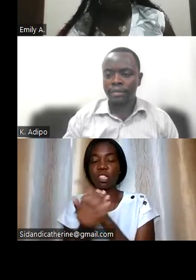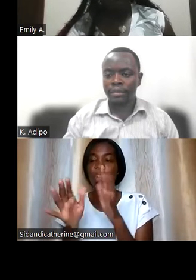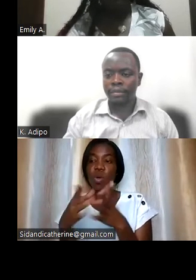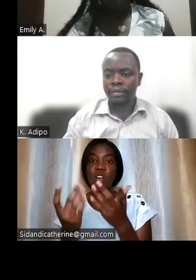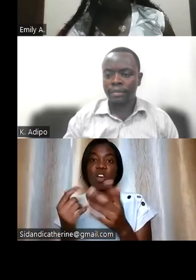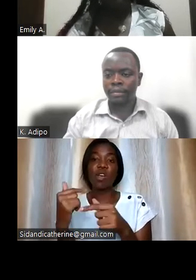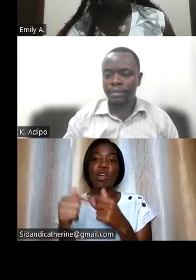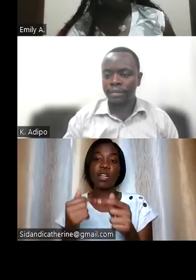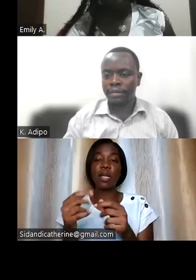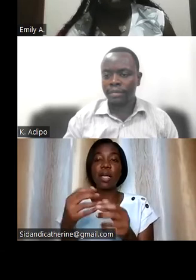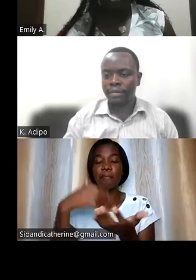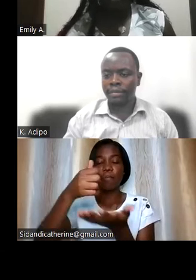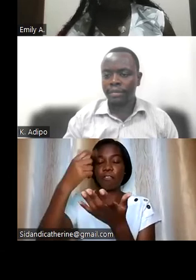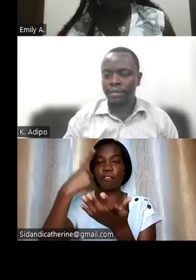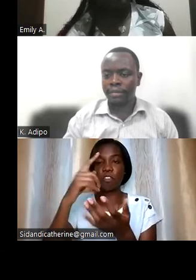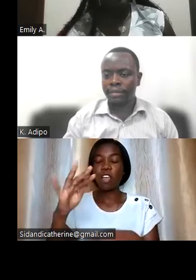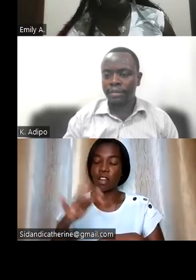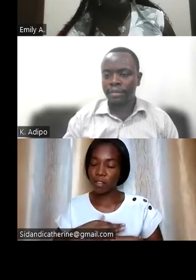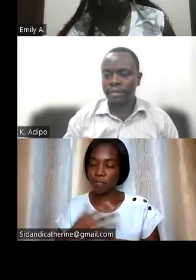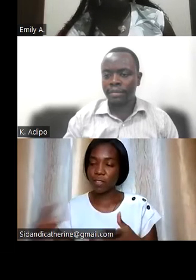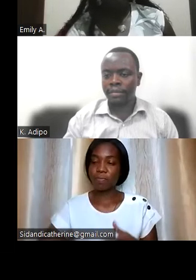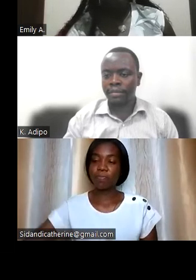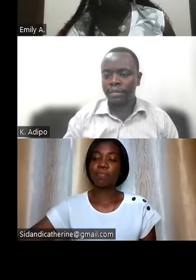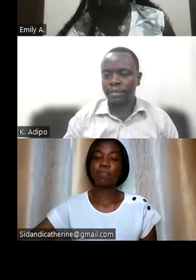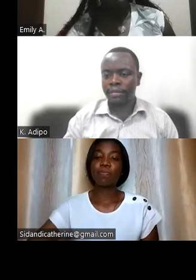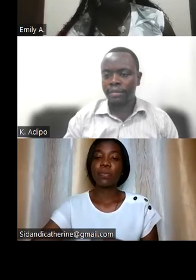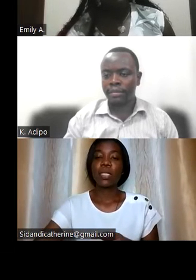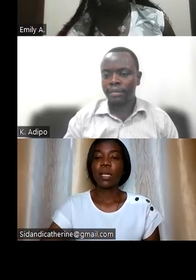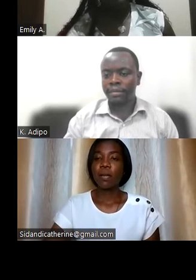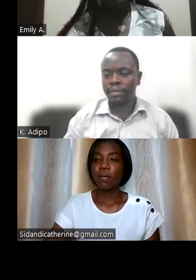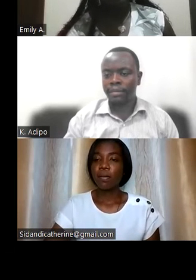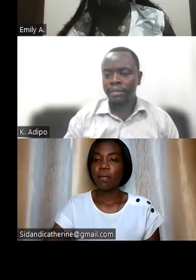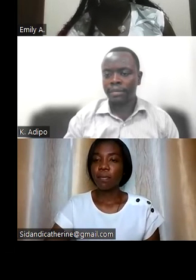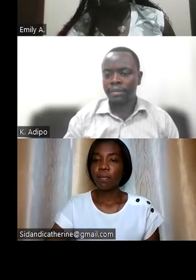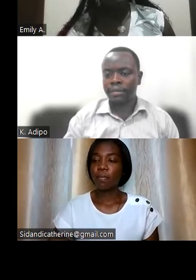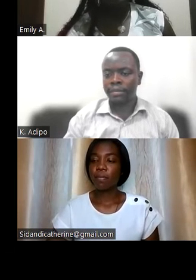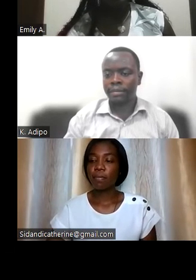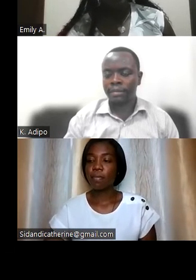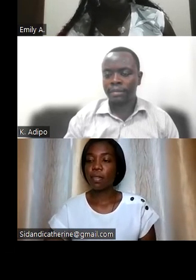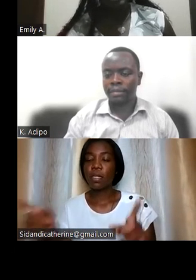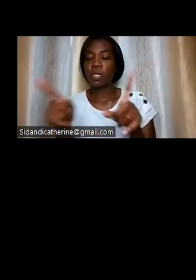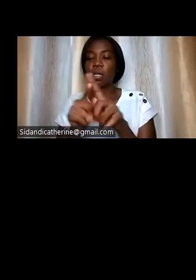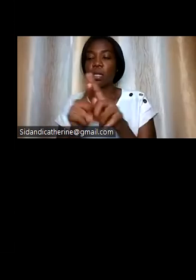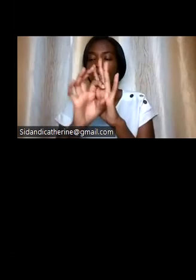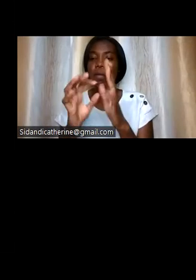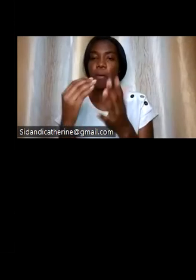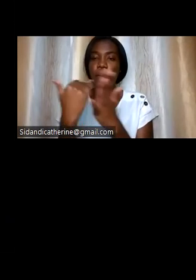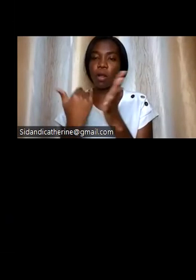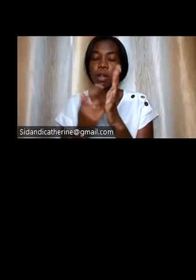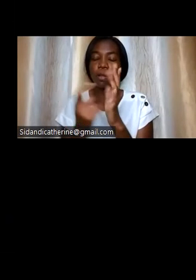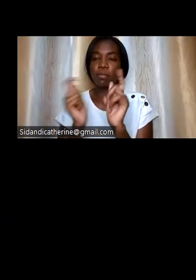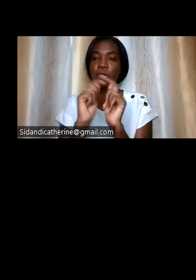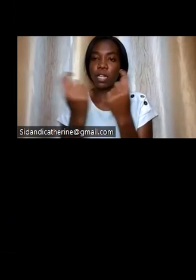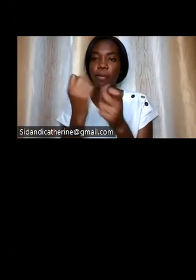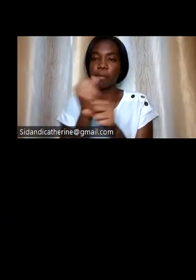enough staffing. Just like, for example, I realized with the program team will not underrate